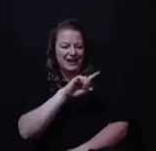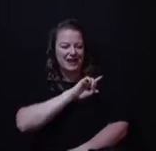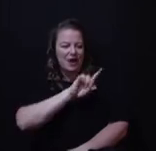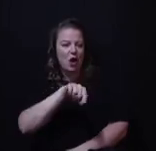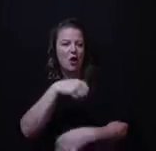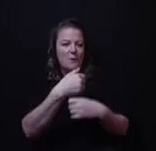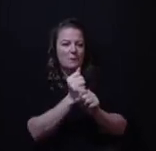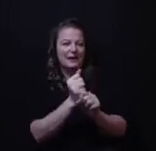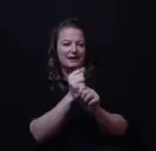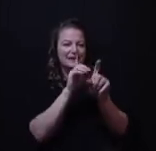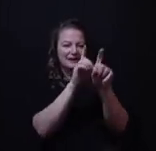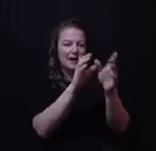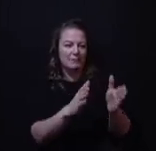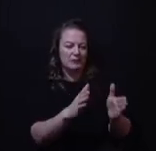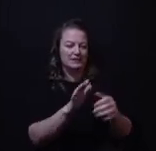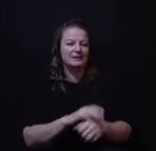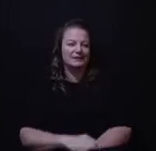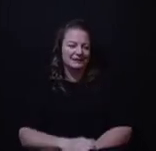disciples.